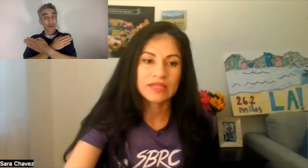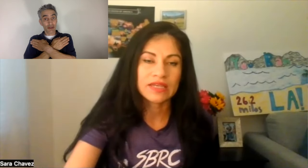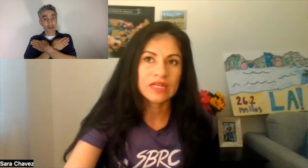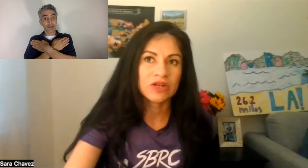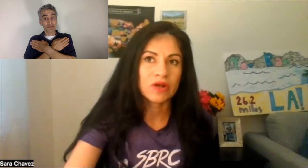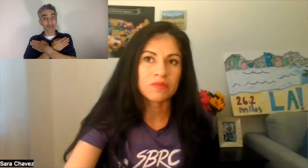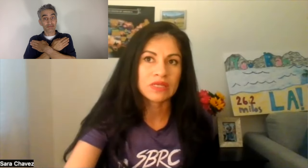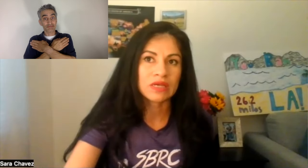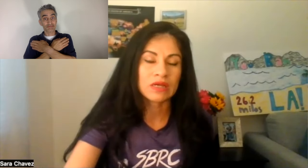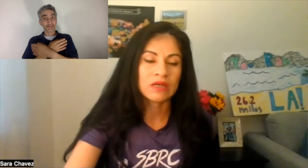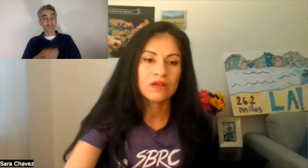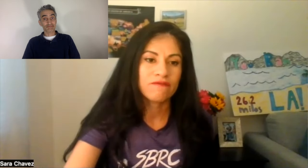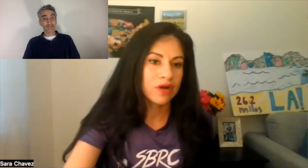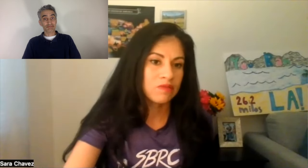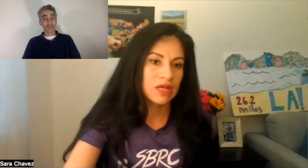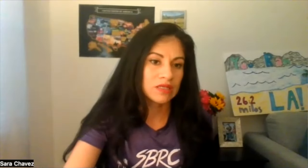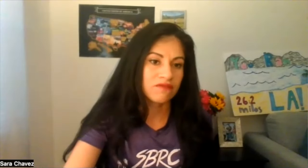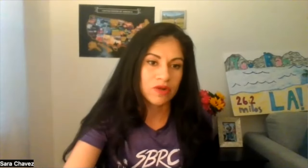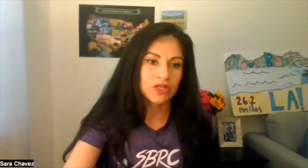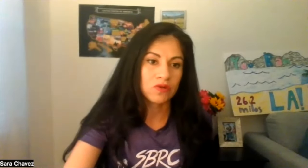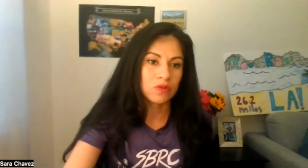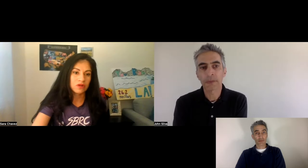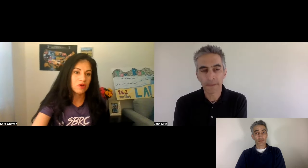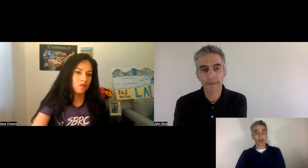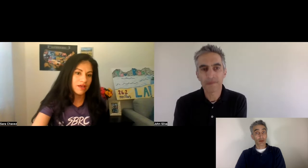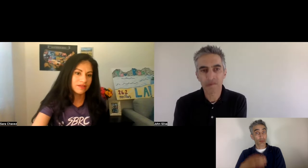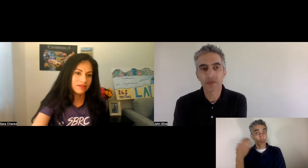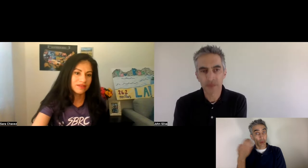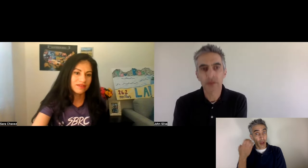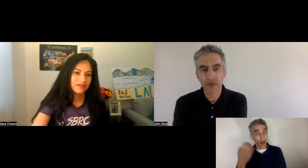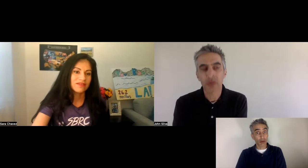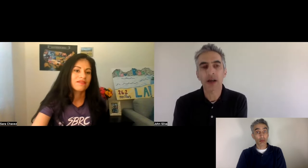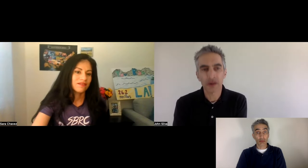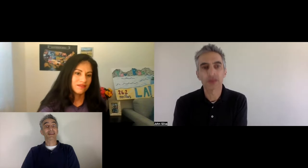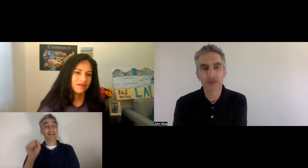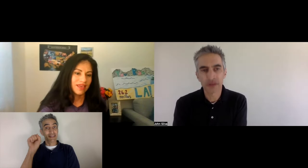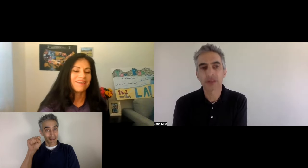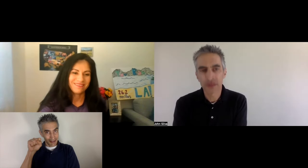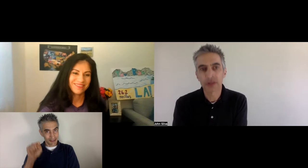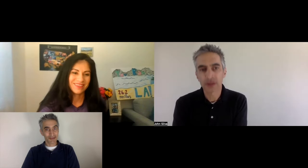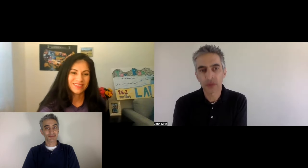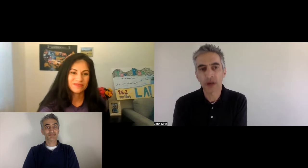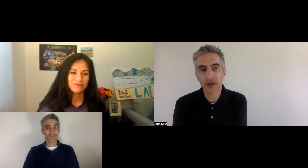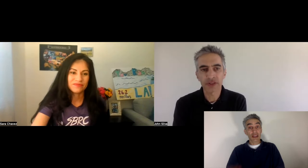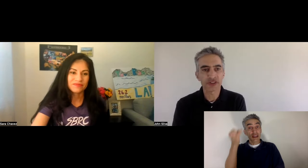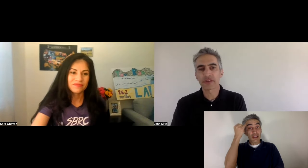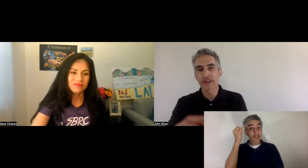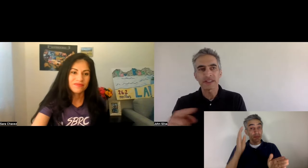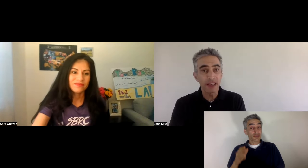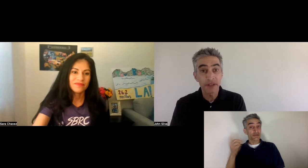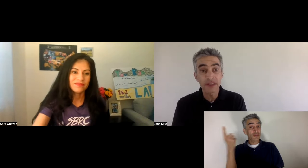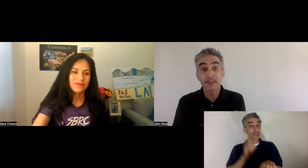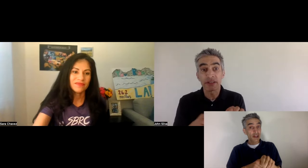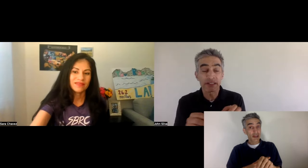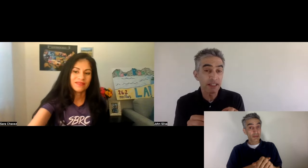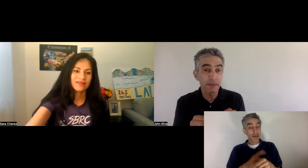training season, you're up to 40 minutes of threshold with no rest. Wow. Yeah. Wow. So you start off running